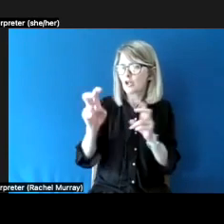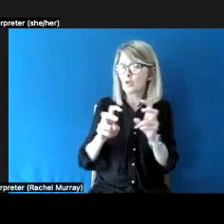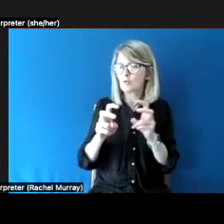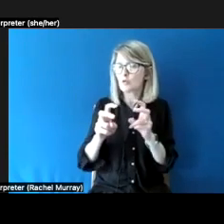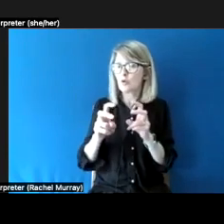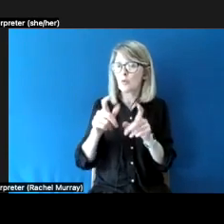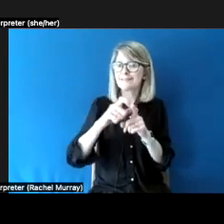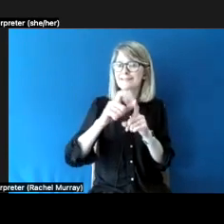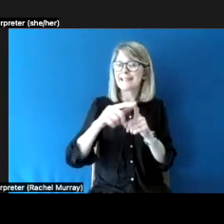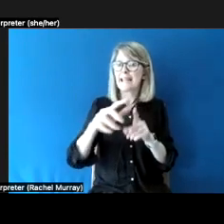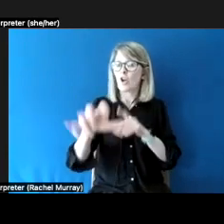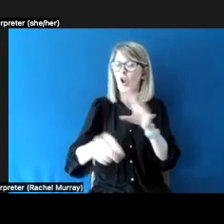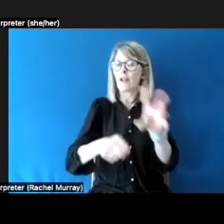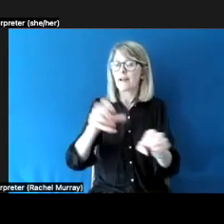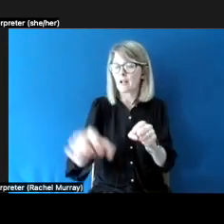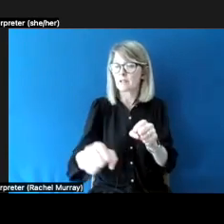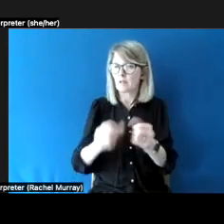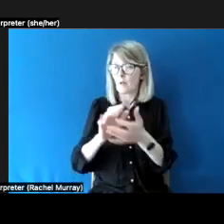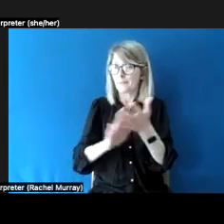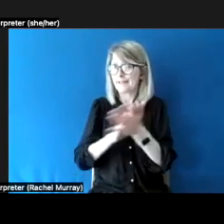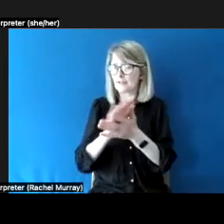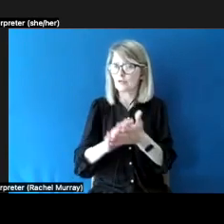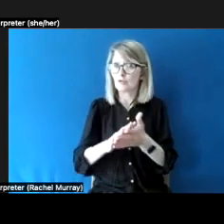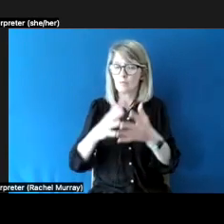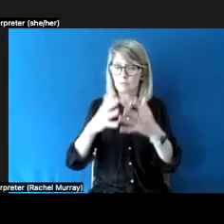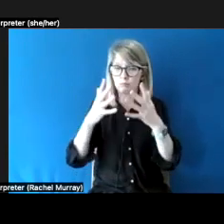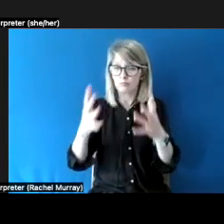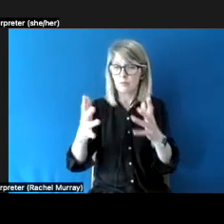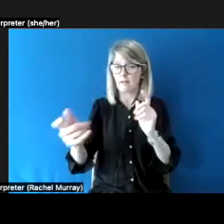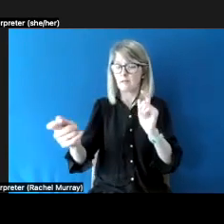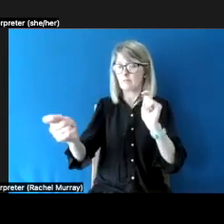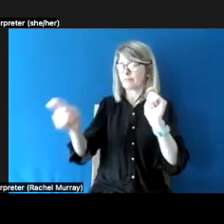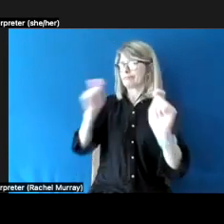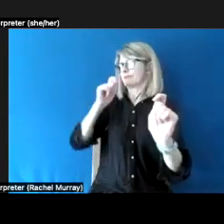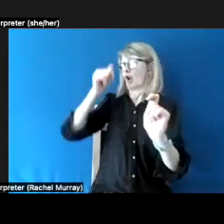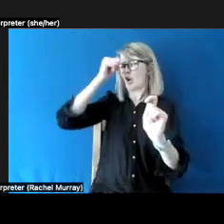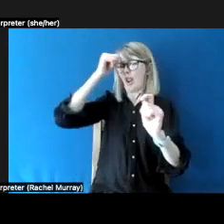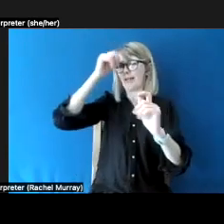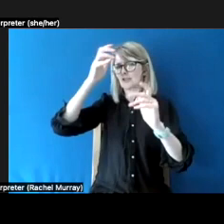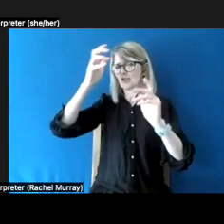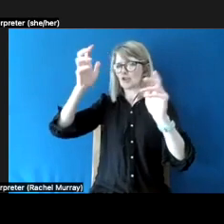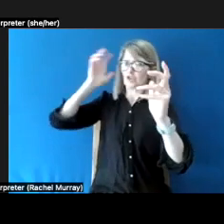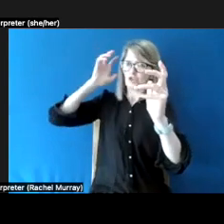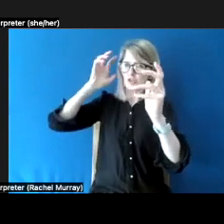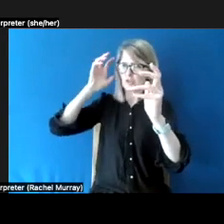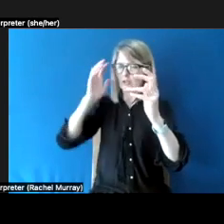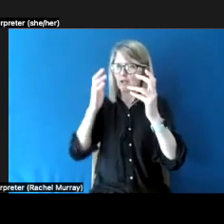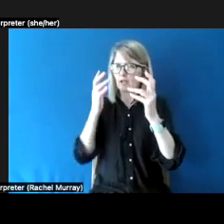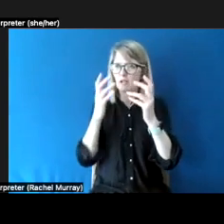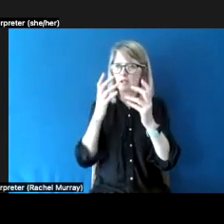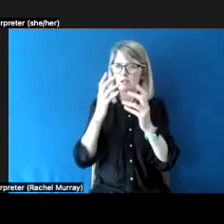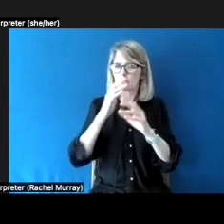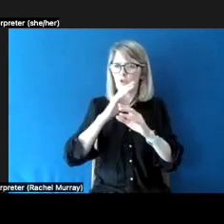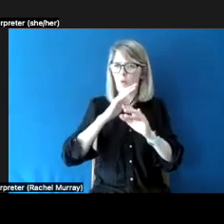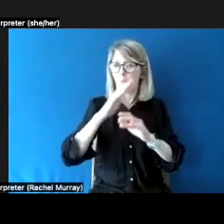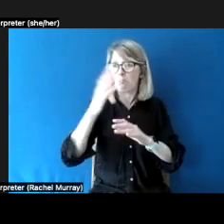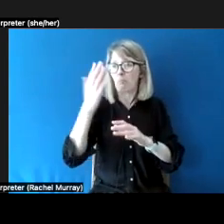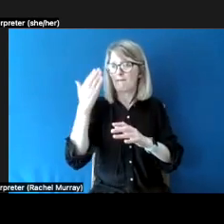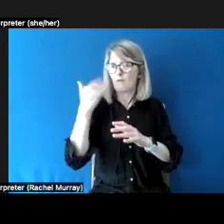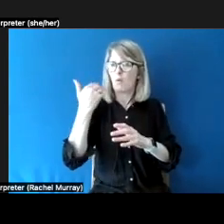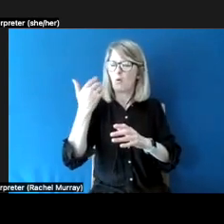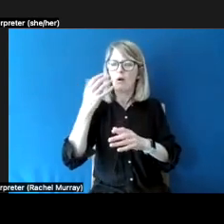transform knowledge production. It means that the unquestioned value systems that has been